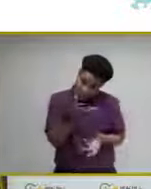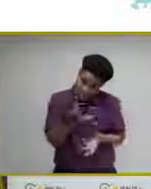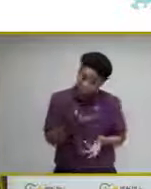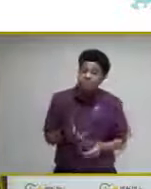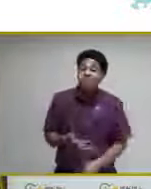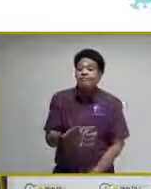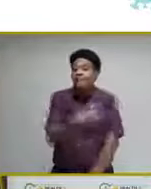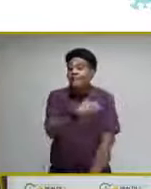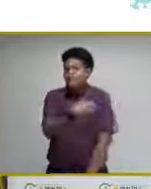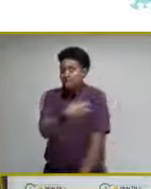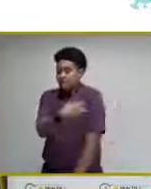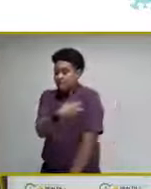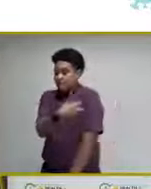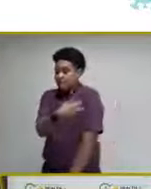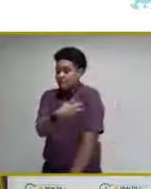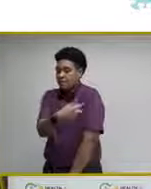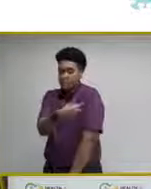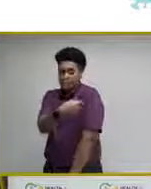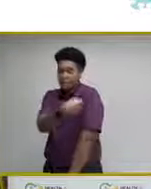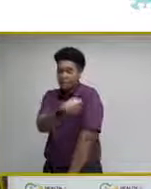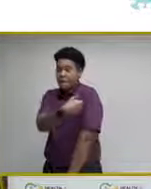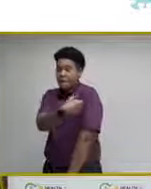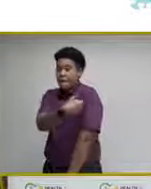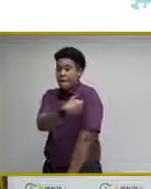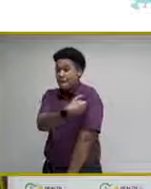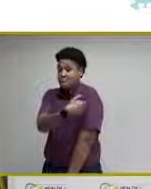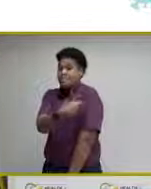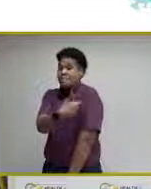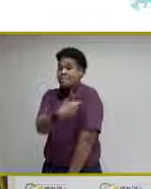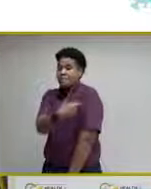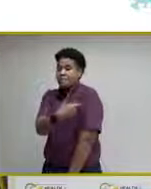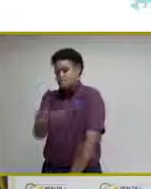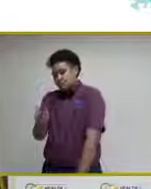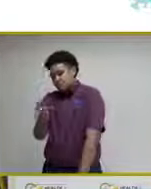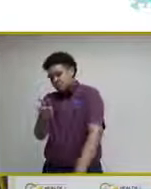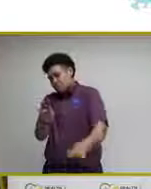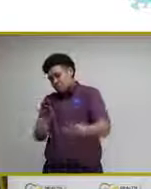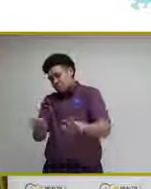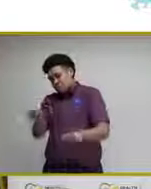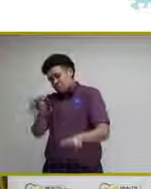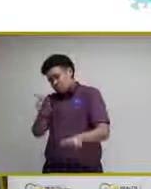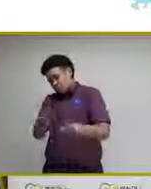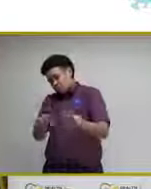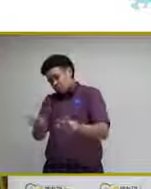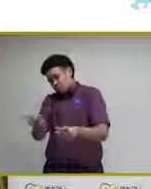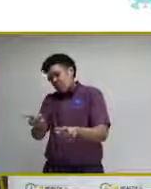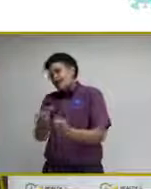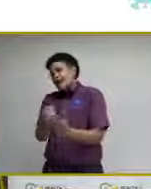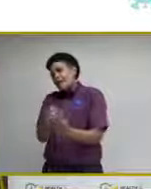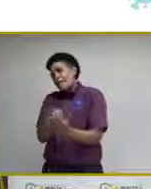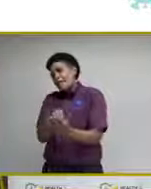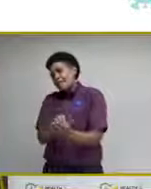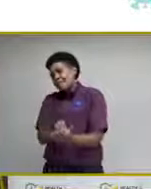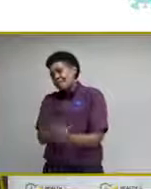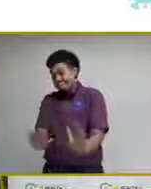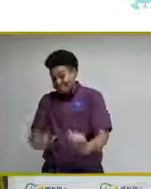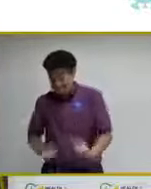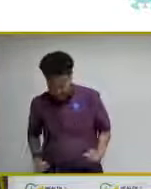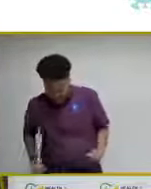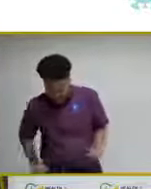vaccine administration, observation, and documentation. Now, each